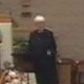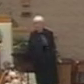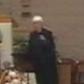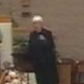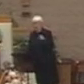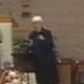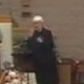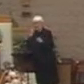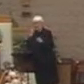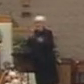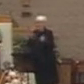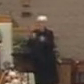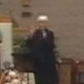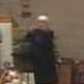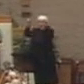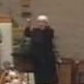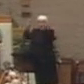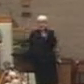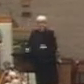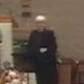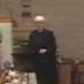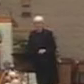I see the back pew.